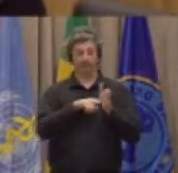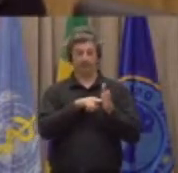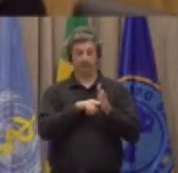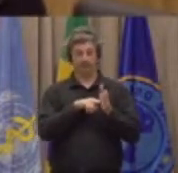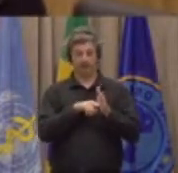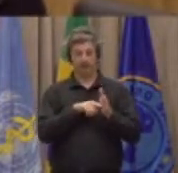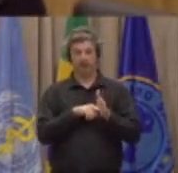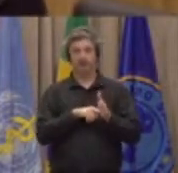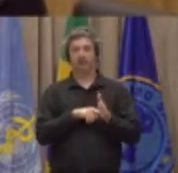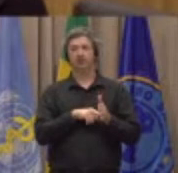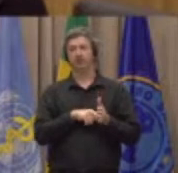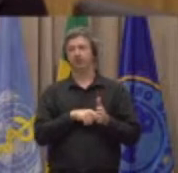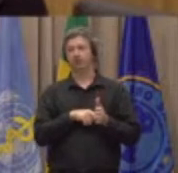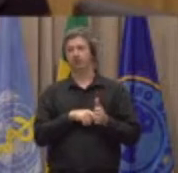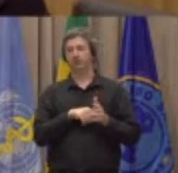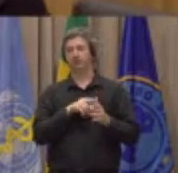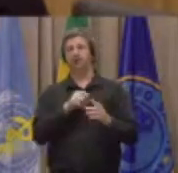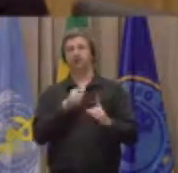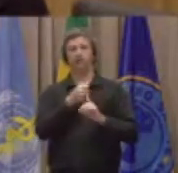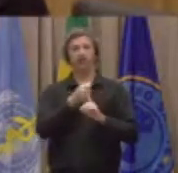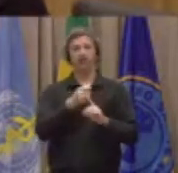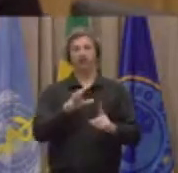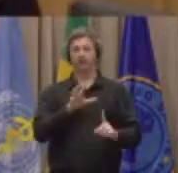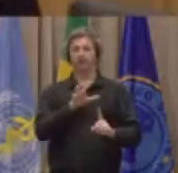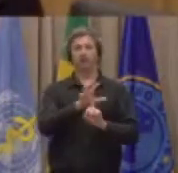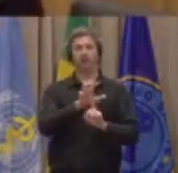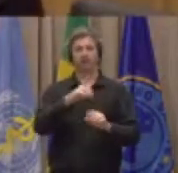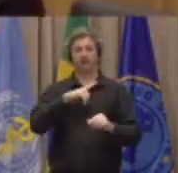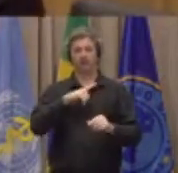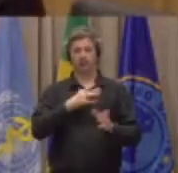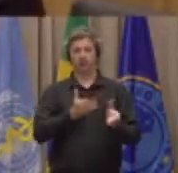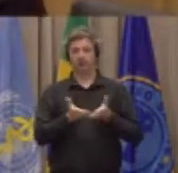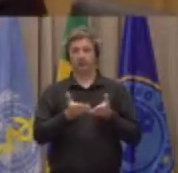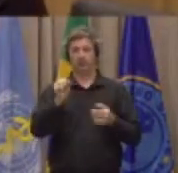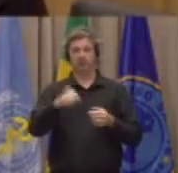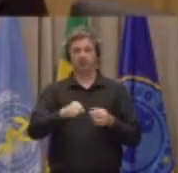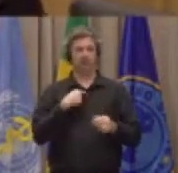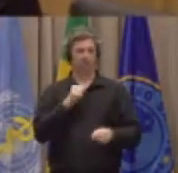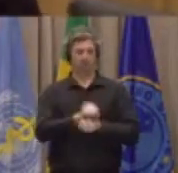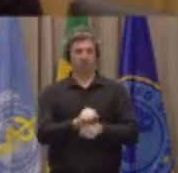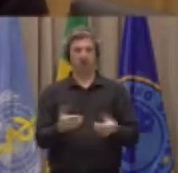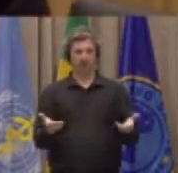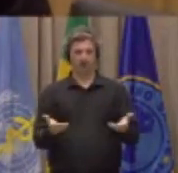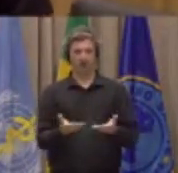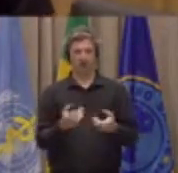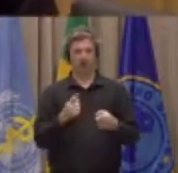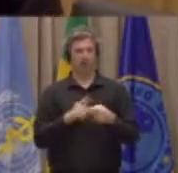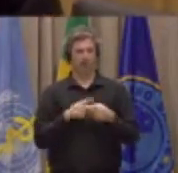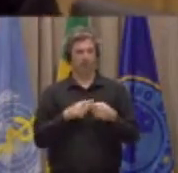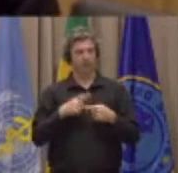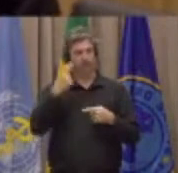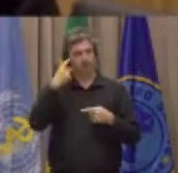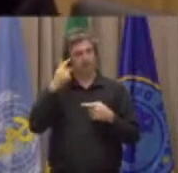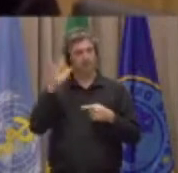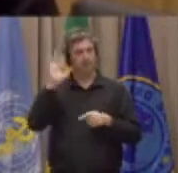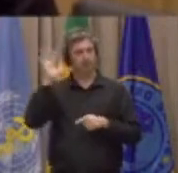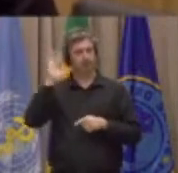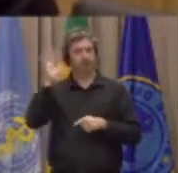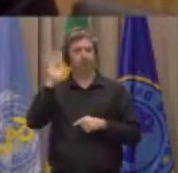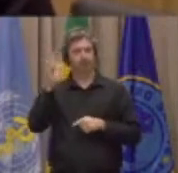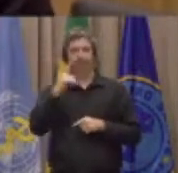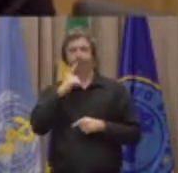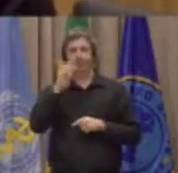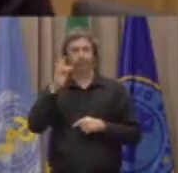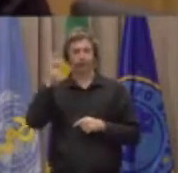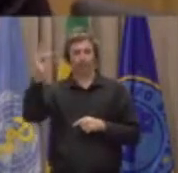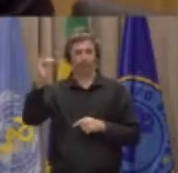but researches impacts the service. I live on that because